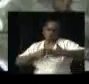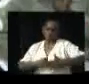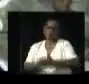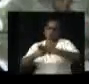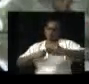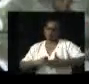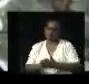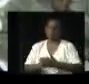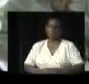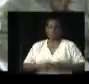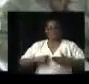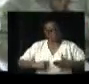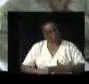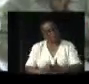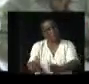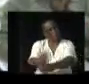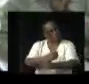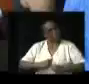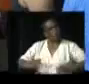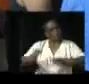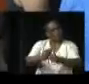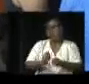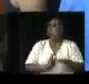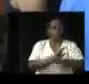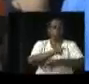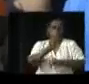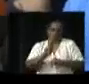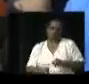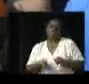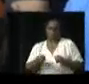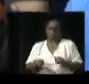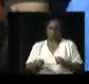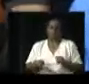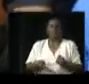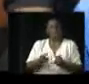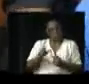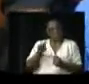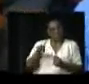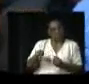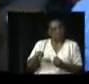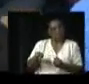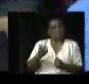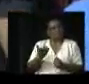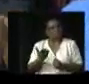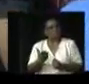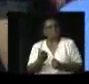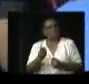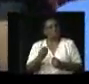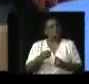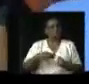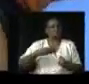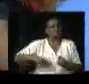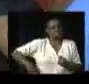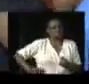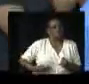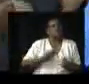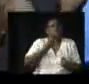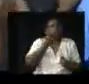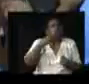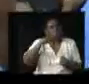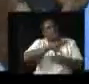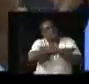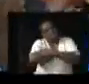director of RUMA's, indicates that she owes this center to the perseverance and support from the government.